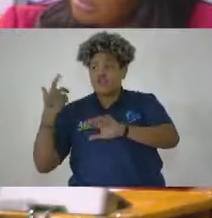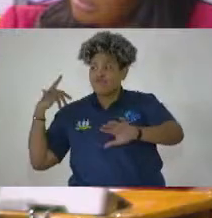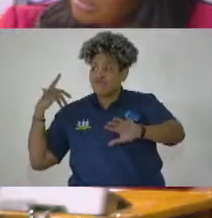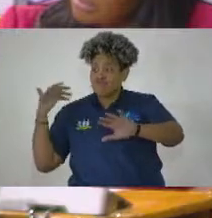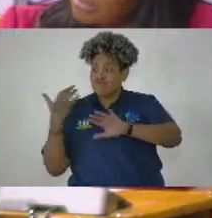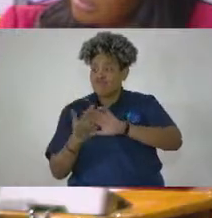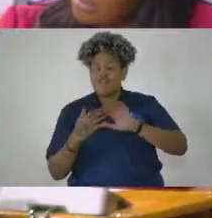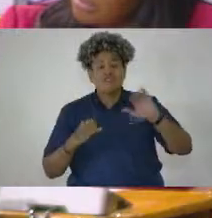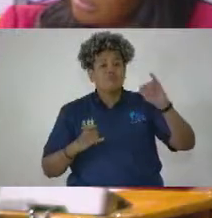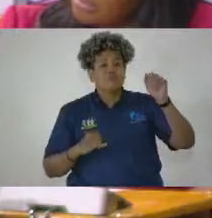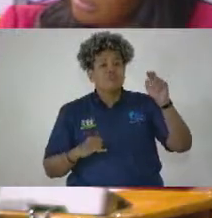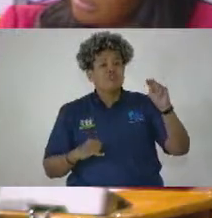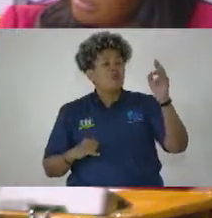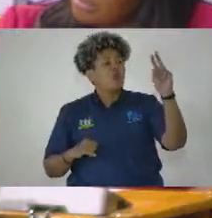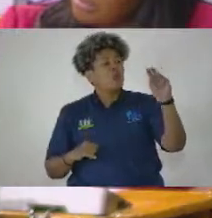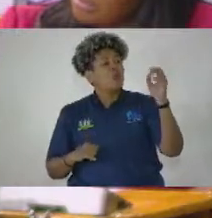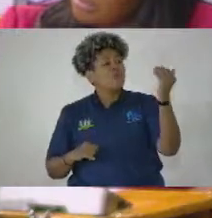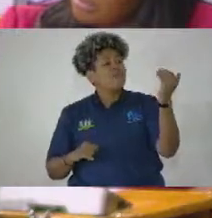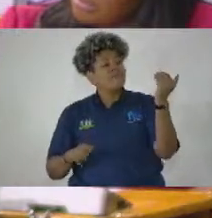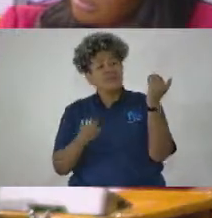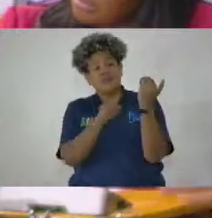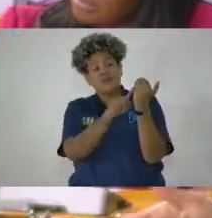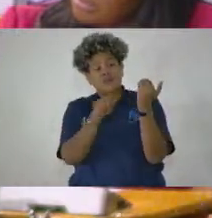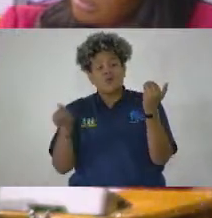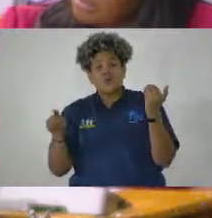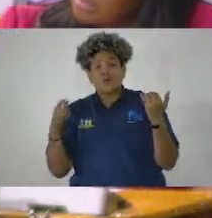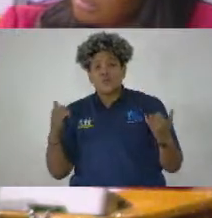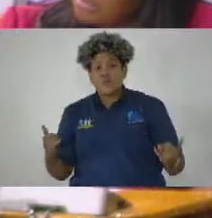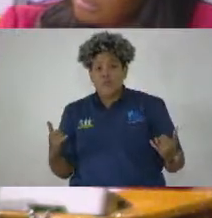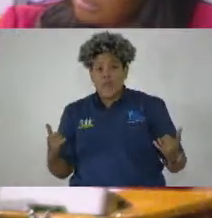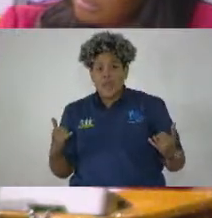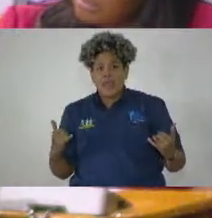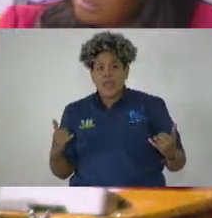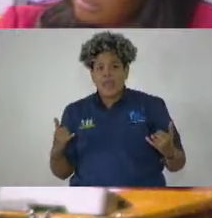from January 2015 until today,